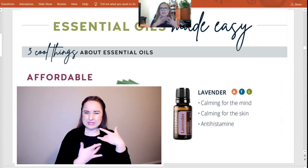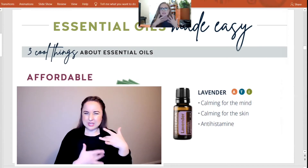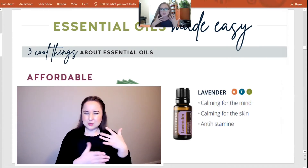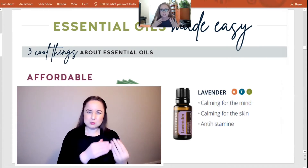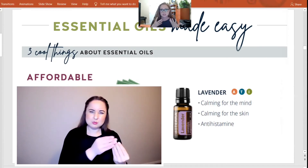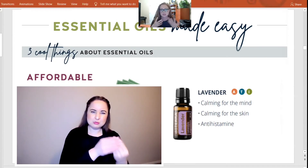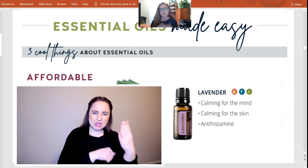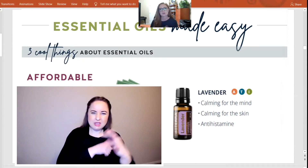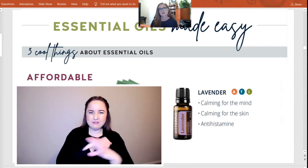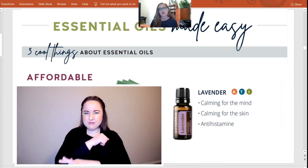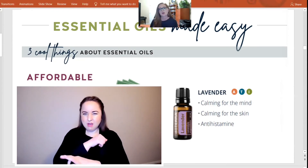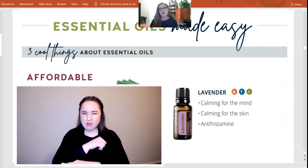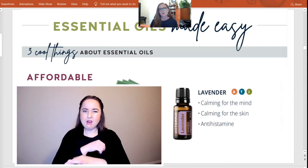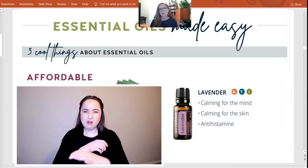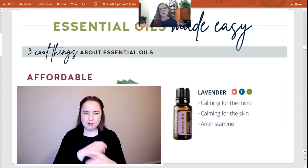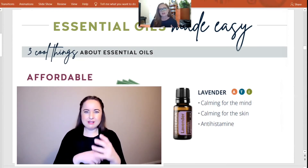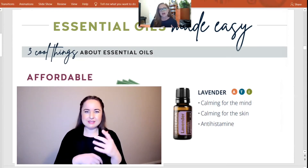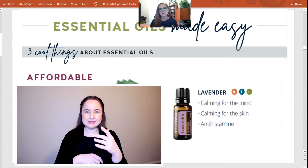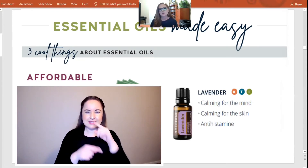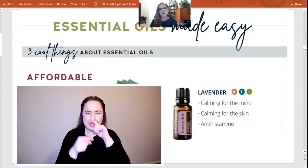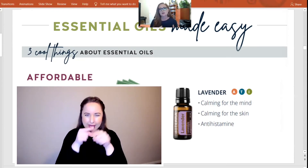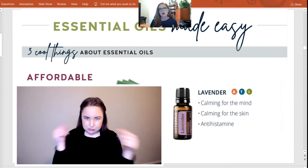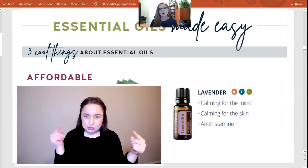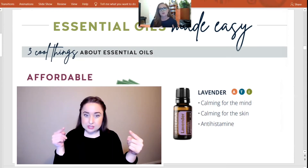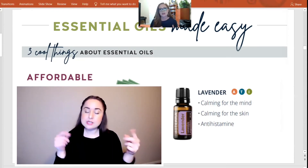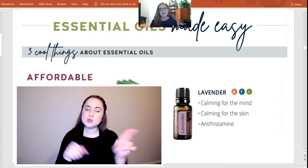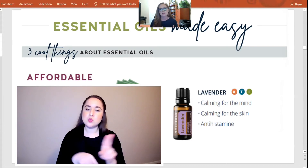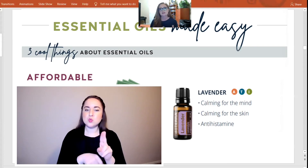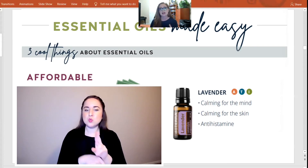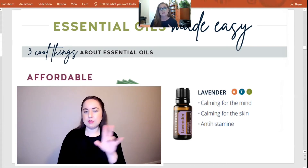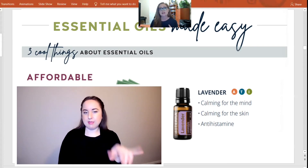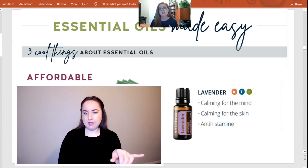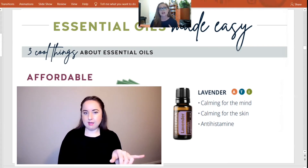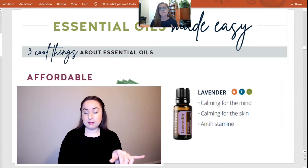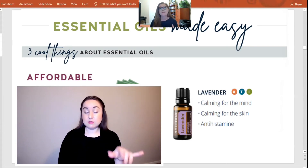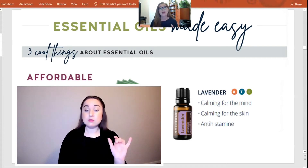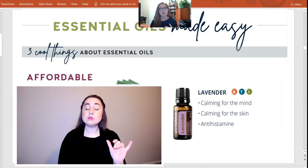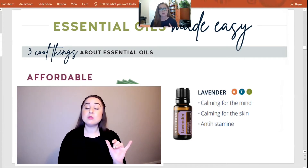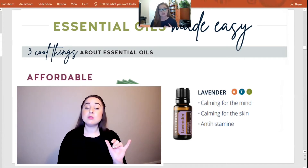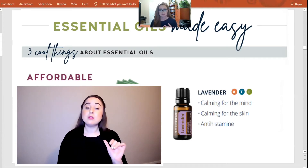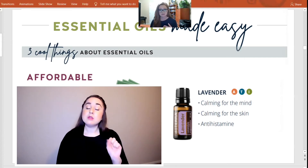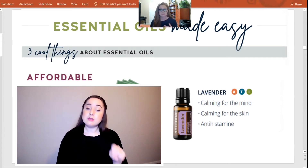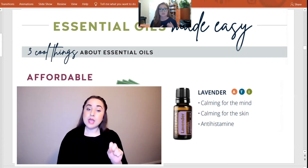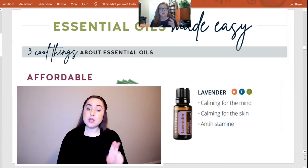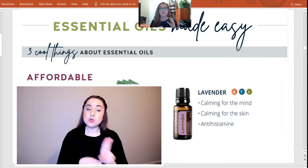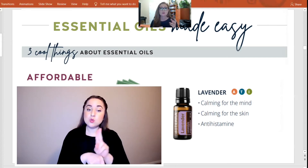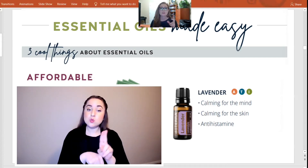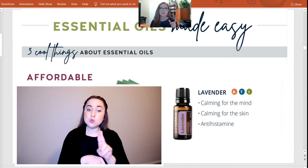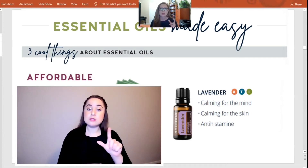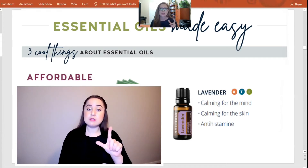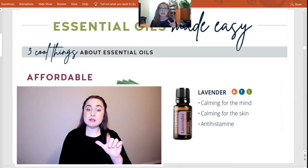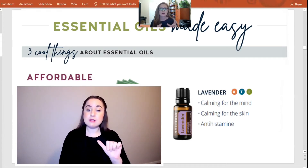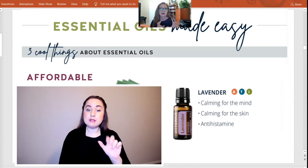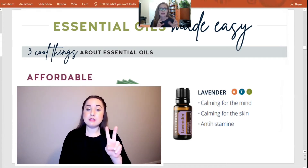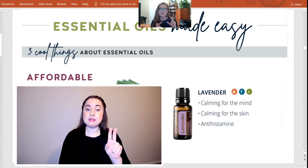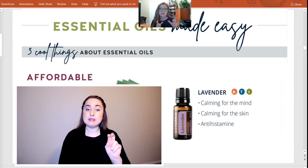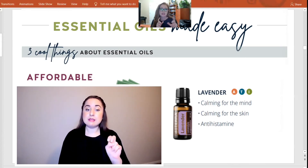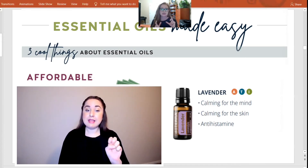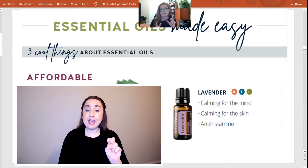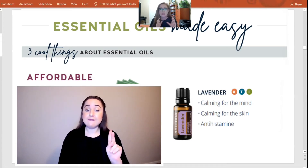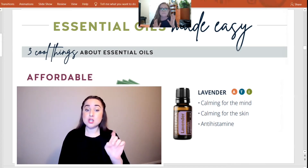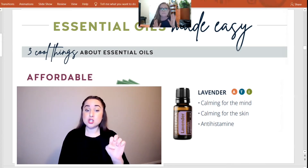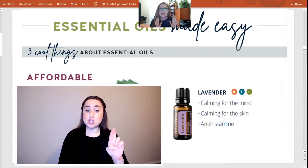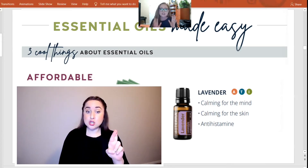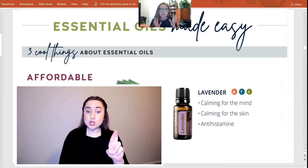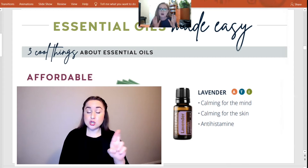and seasonal issues. We use lavender along with lemon and peppermint. So those three are kind of